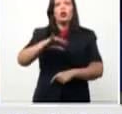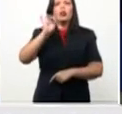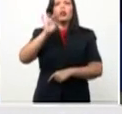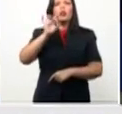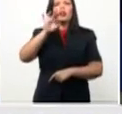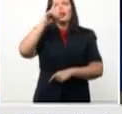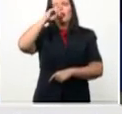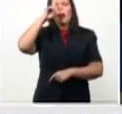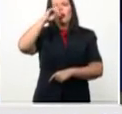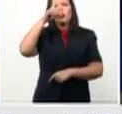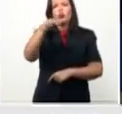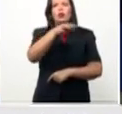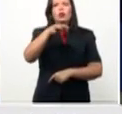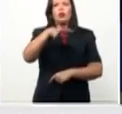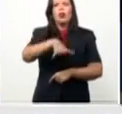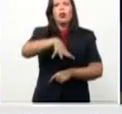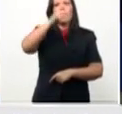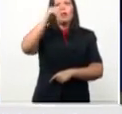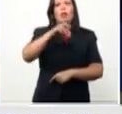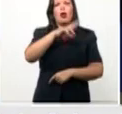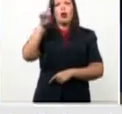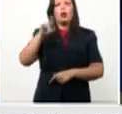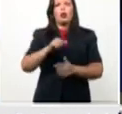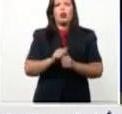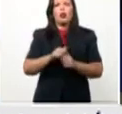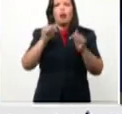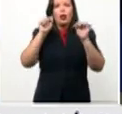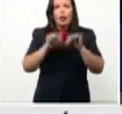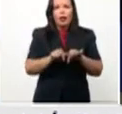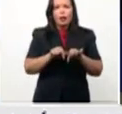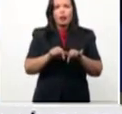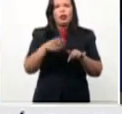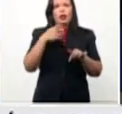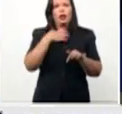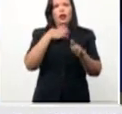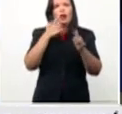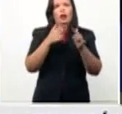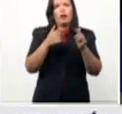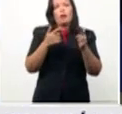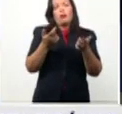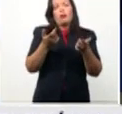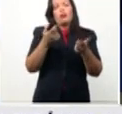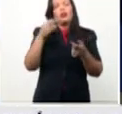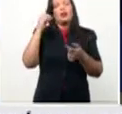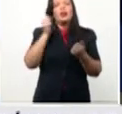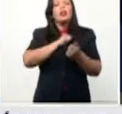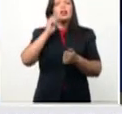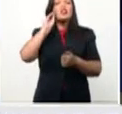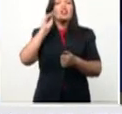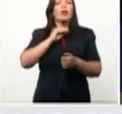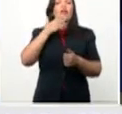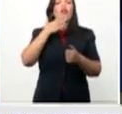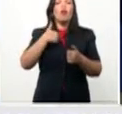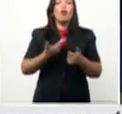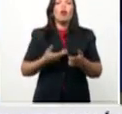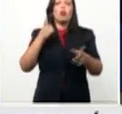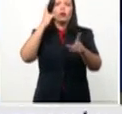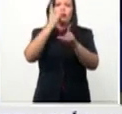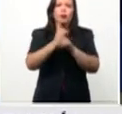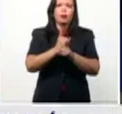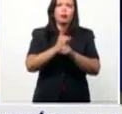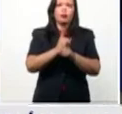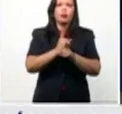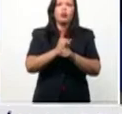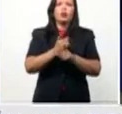And there is a 15-year-old boy also from Plaza Municipality from Havana, and this is the case whose